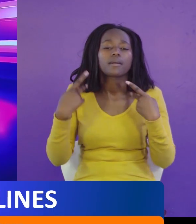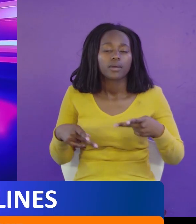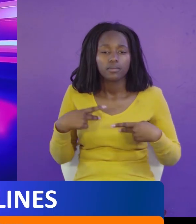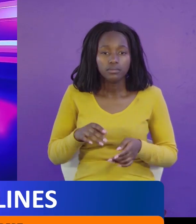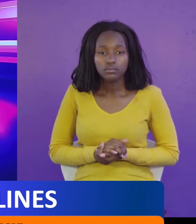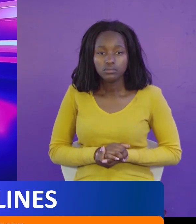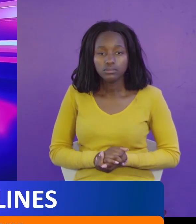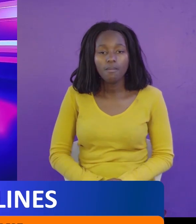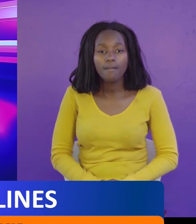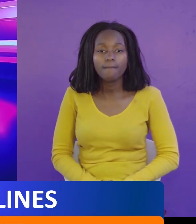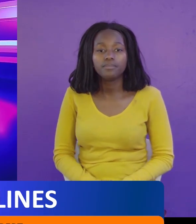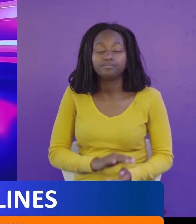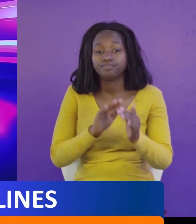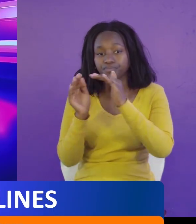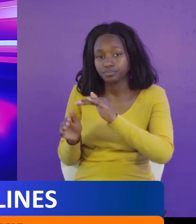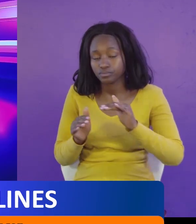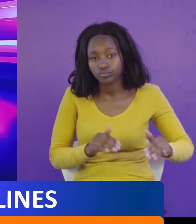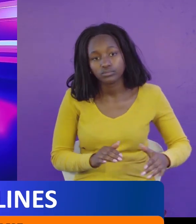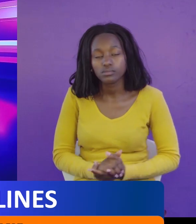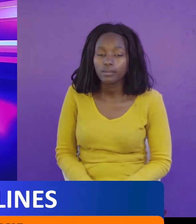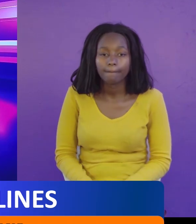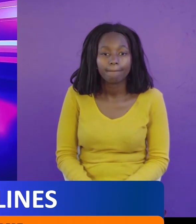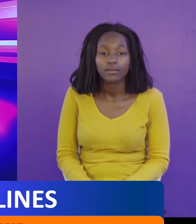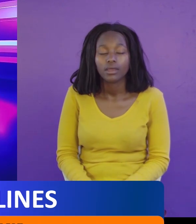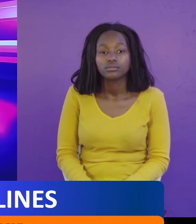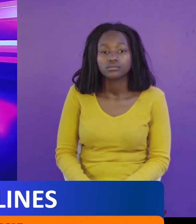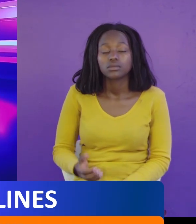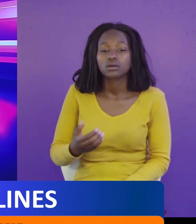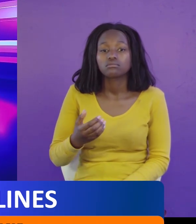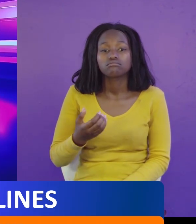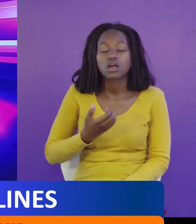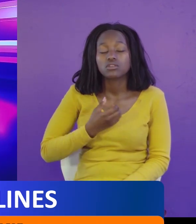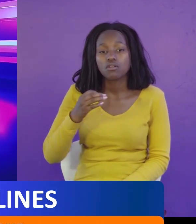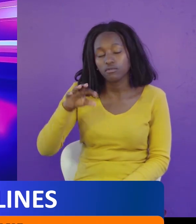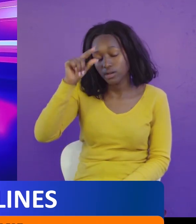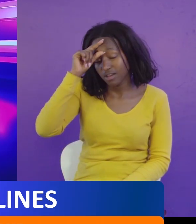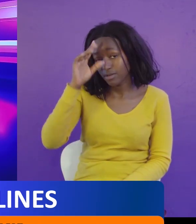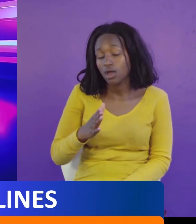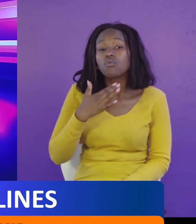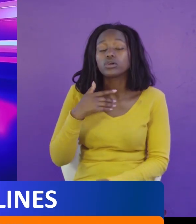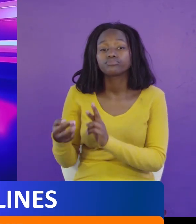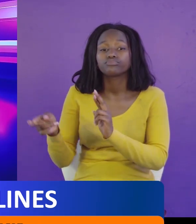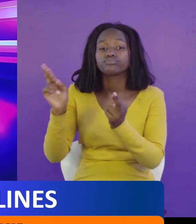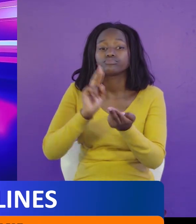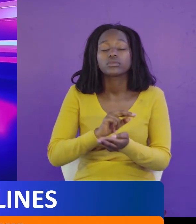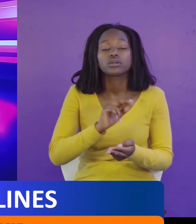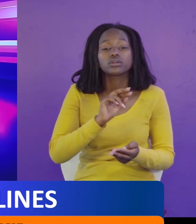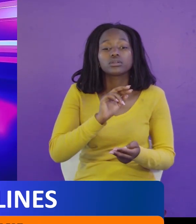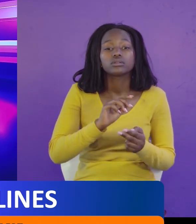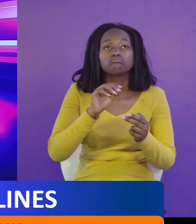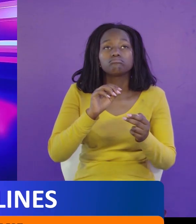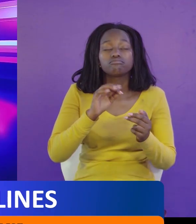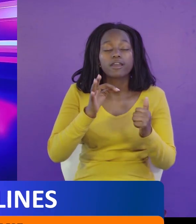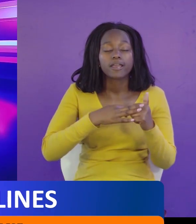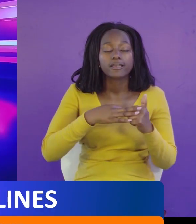Item: a move by the Council of Governors to oppose the transfer of close to 8,000 universal health coverage